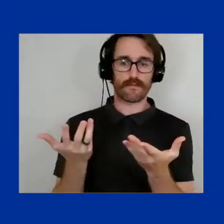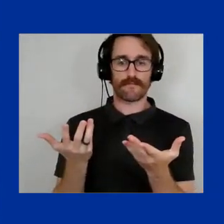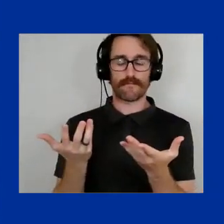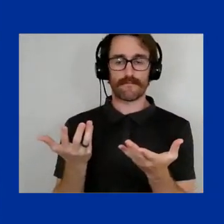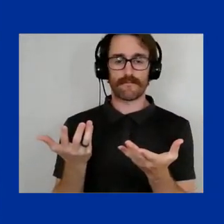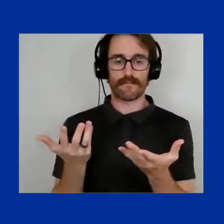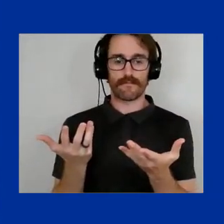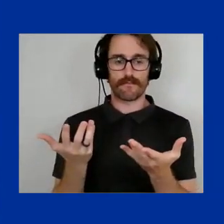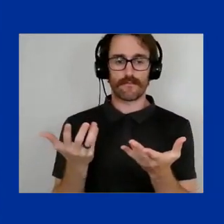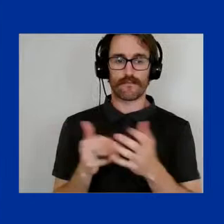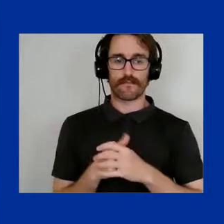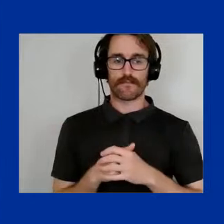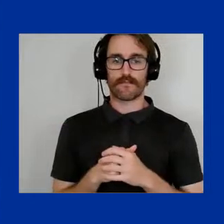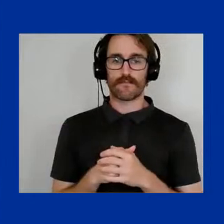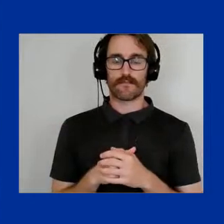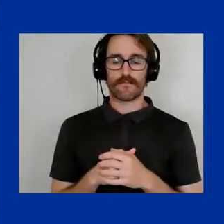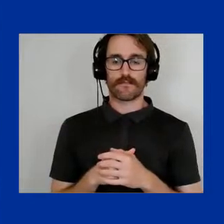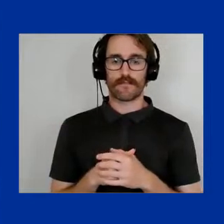some fresh air